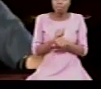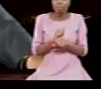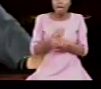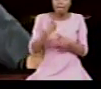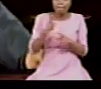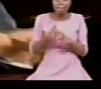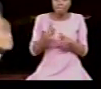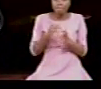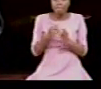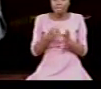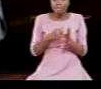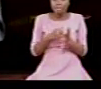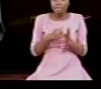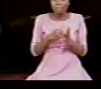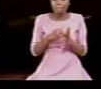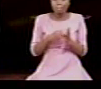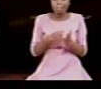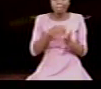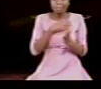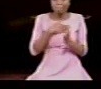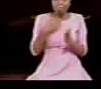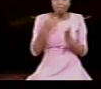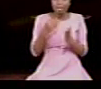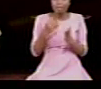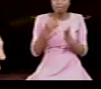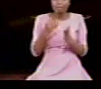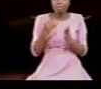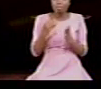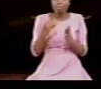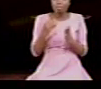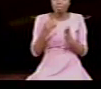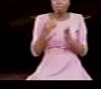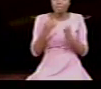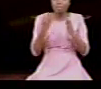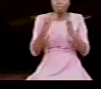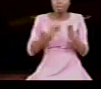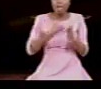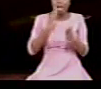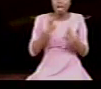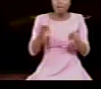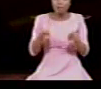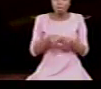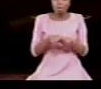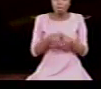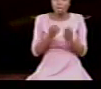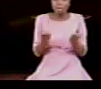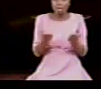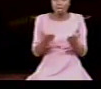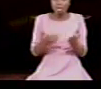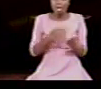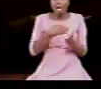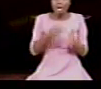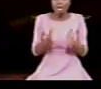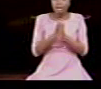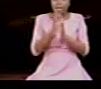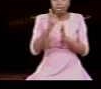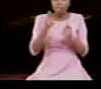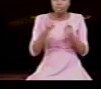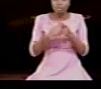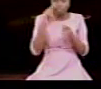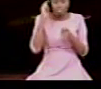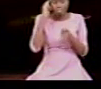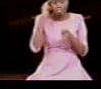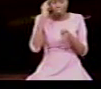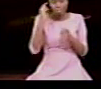Practice it and excel. So I will tie it up here and I ask you to rethink